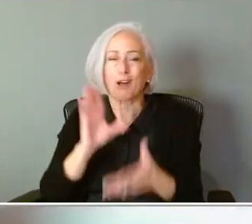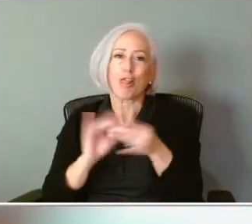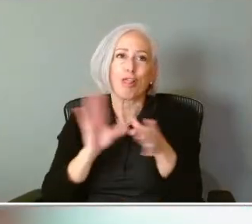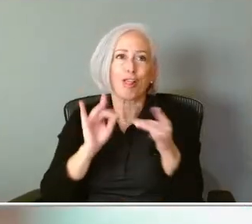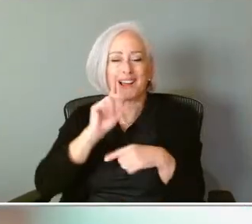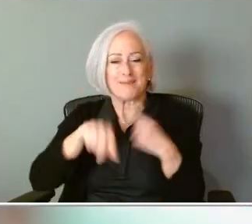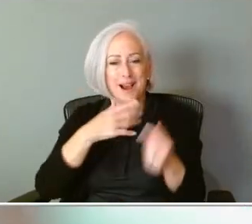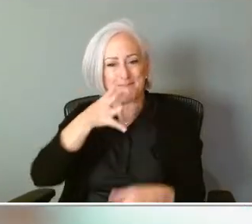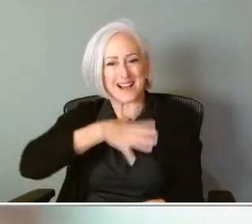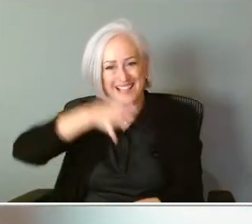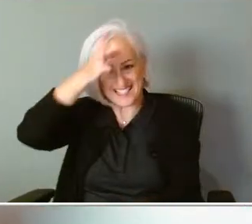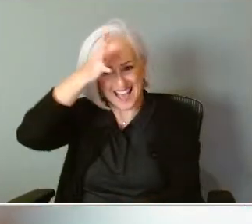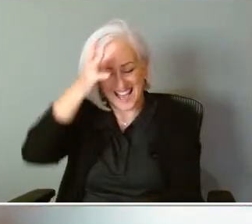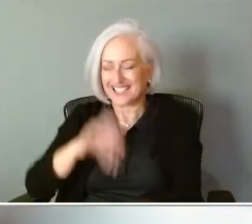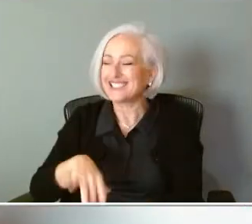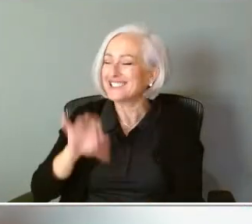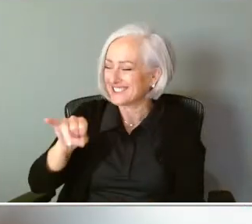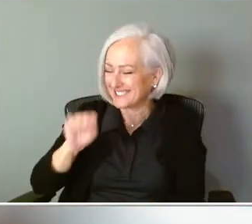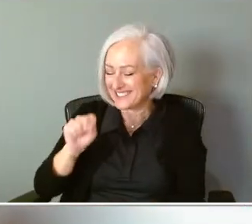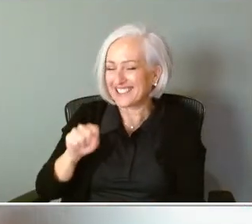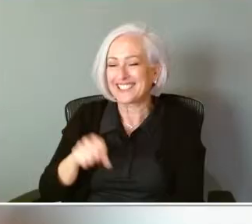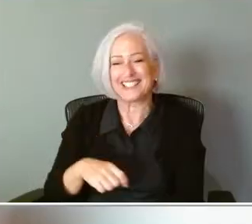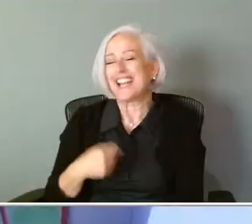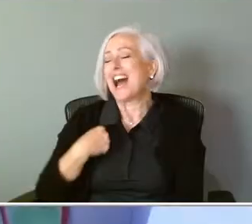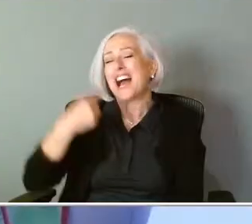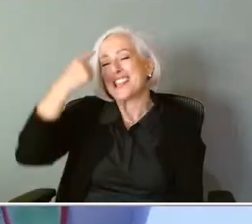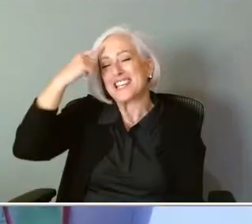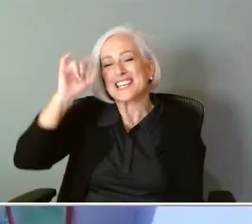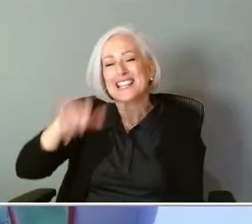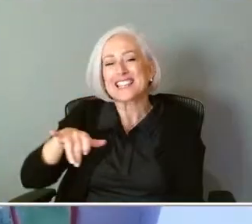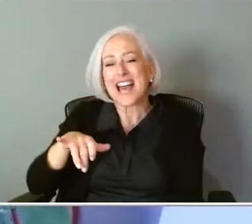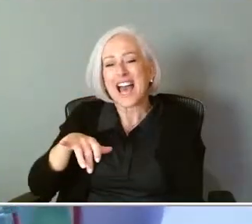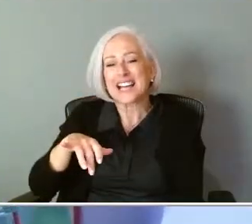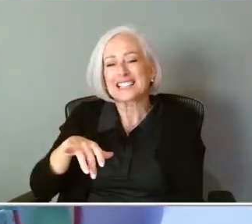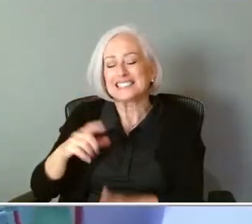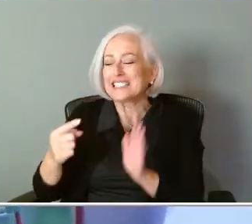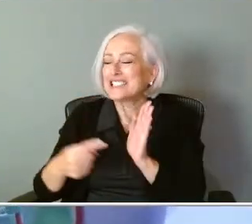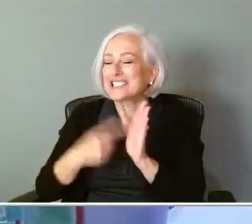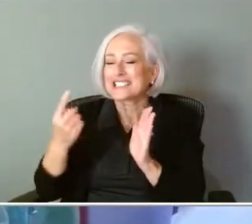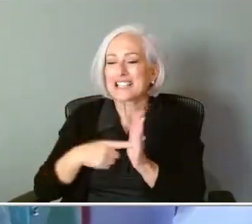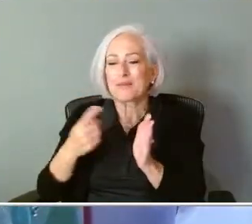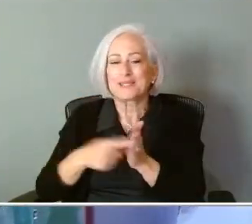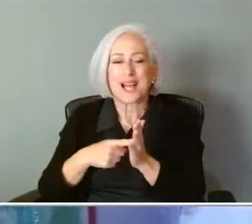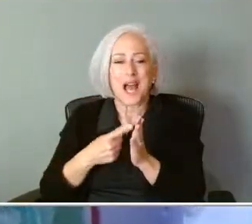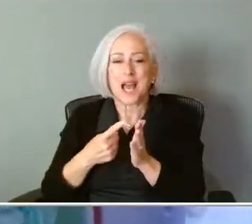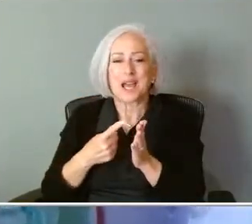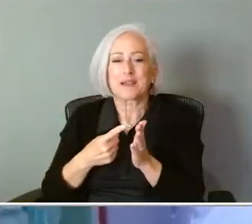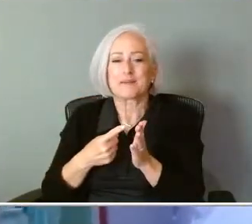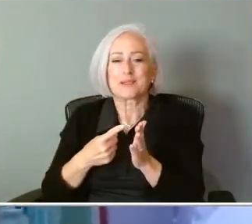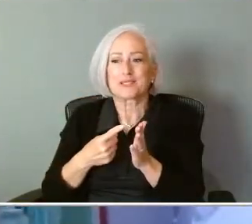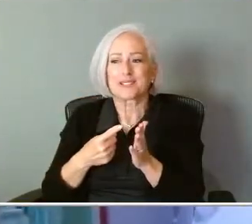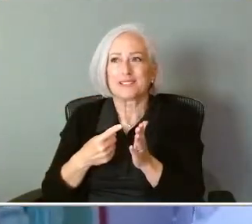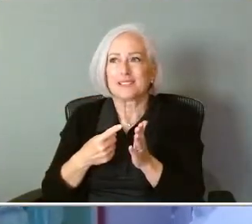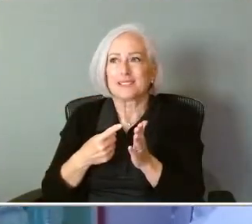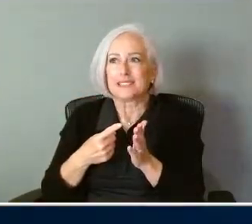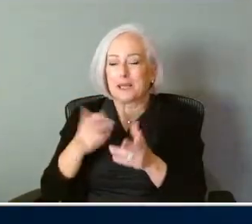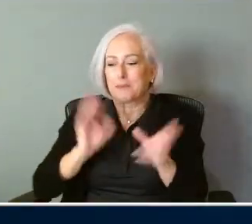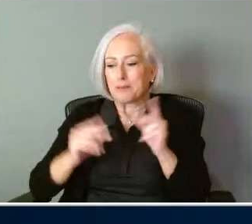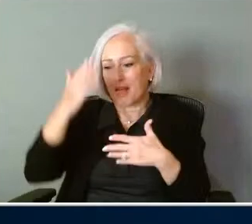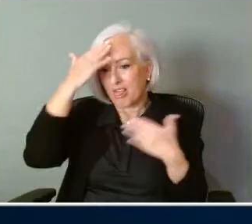right? Absolutely. I mean, I think that it sometimes gets lost, that you take care of patients all day, and that